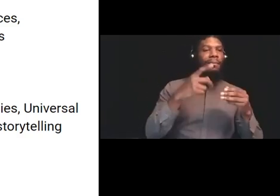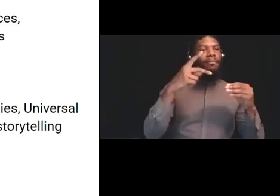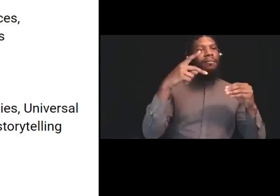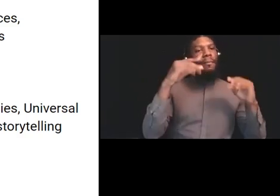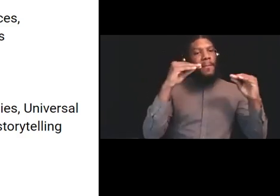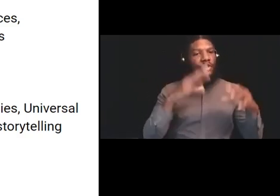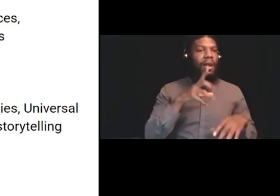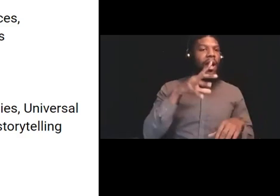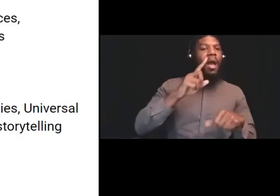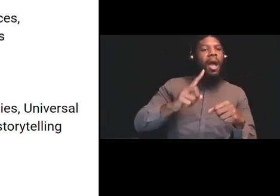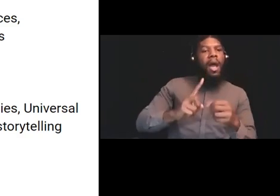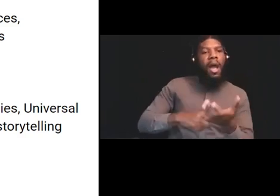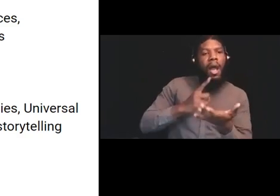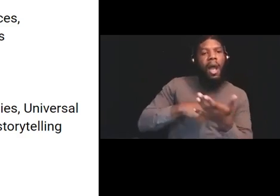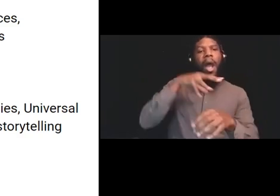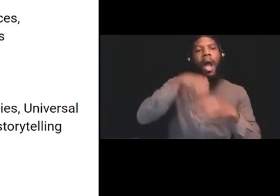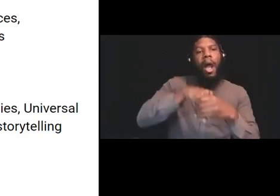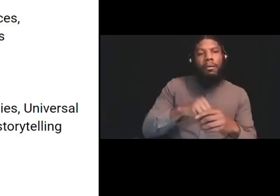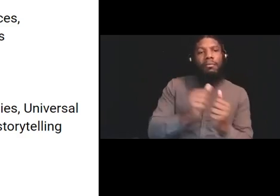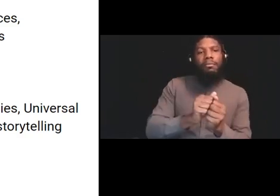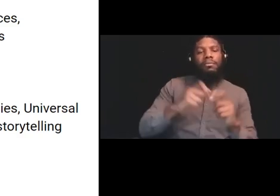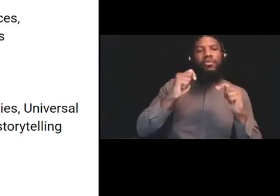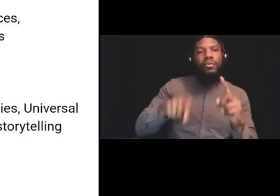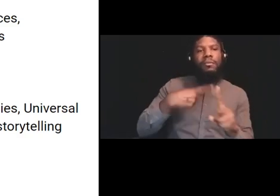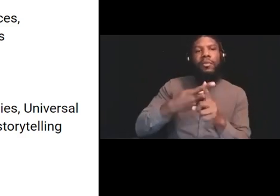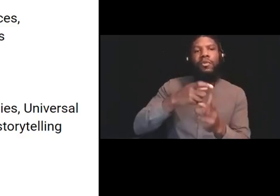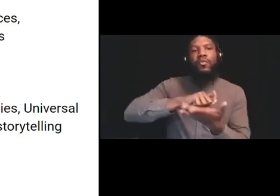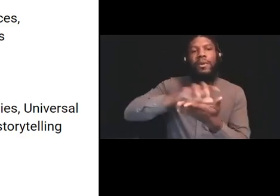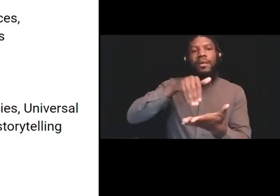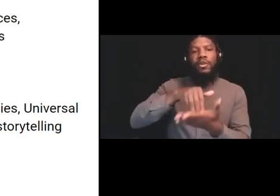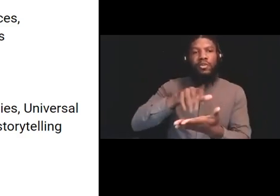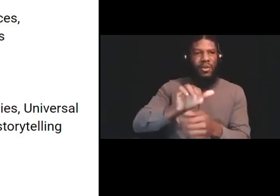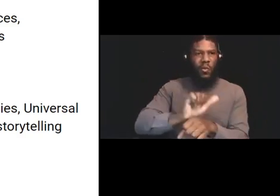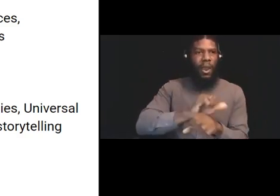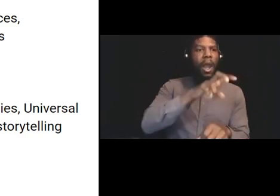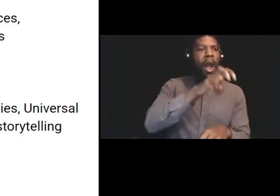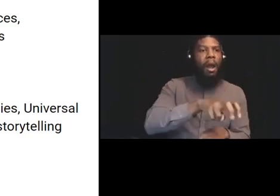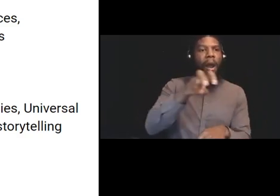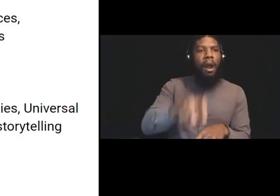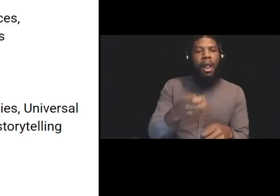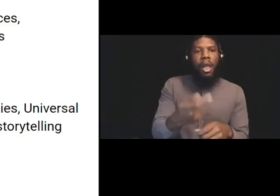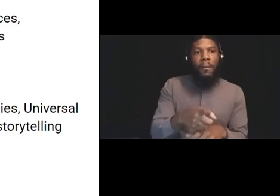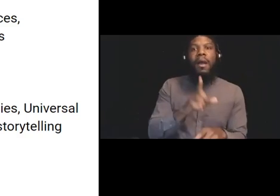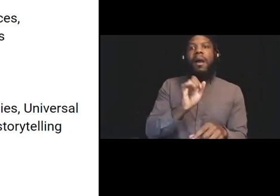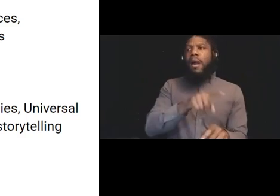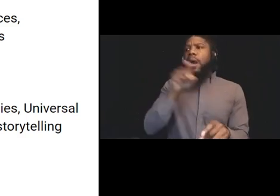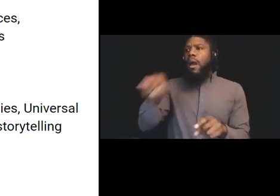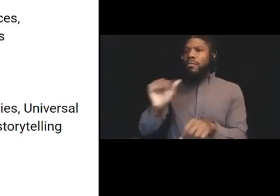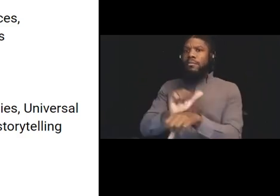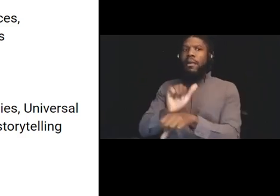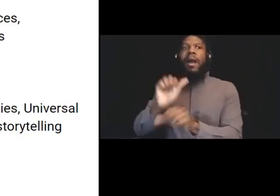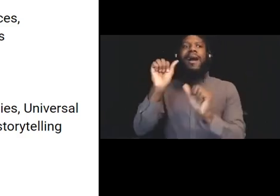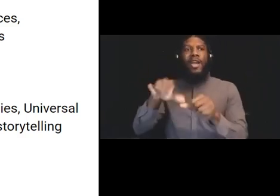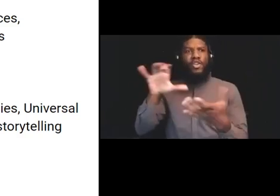involved in tutoring and writing center work, I saw a job where I could do the opposite. So now I do teach writing